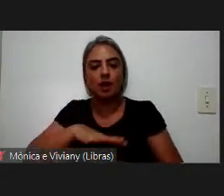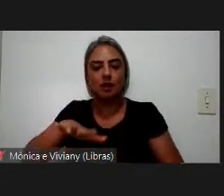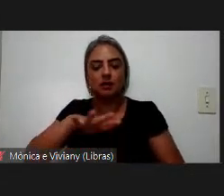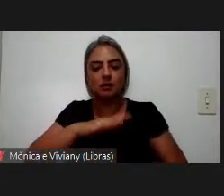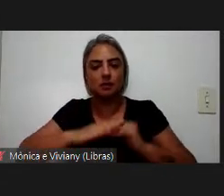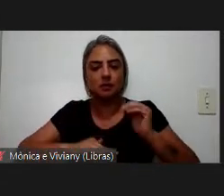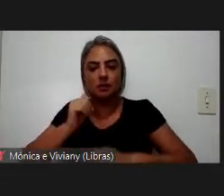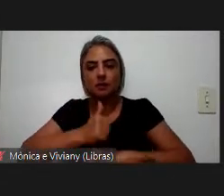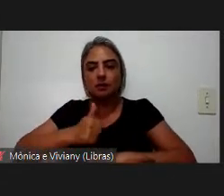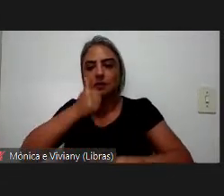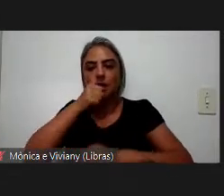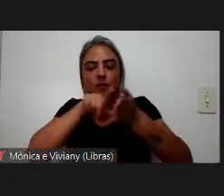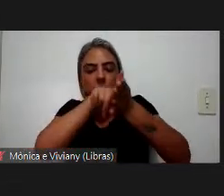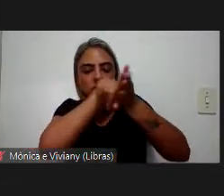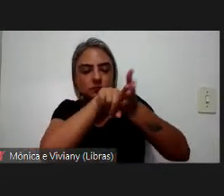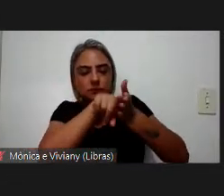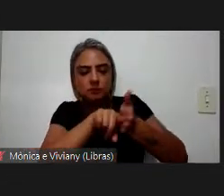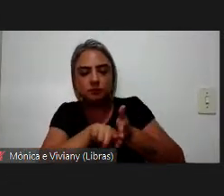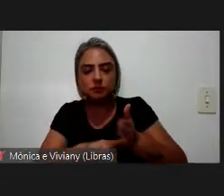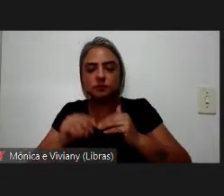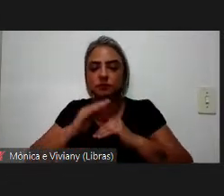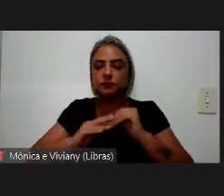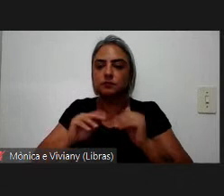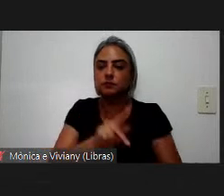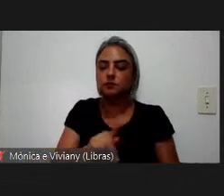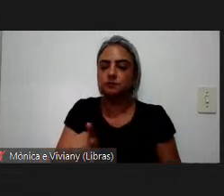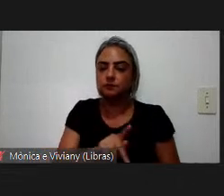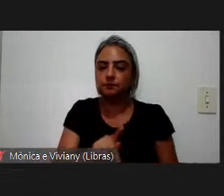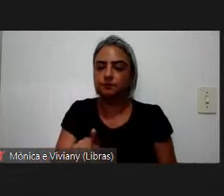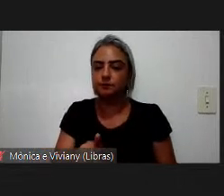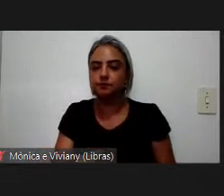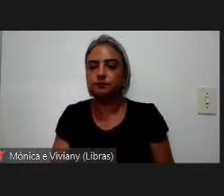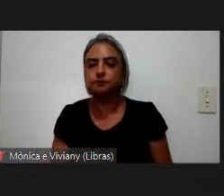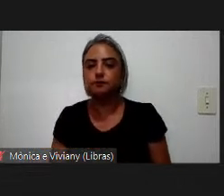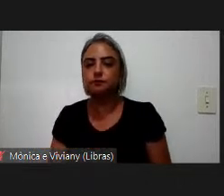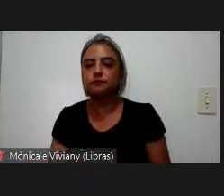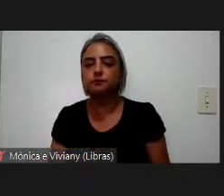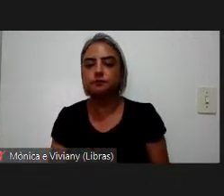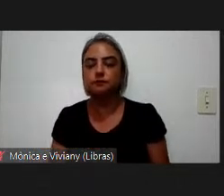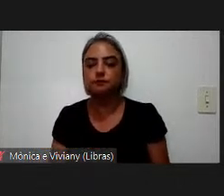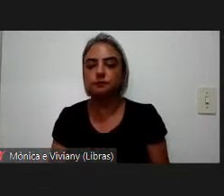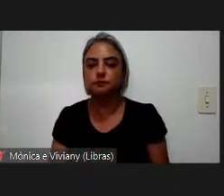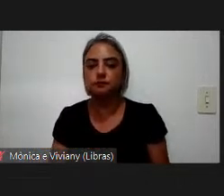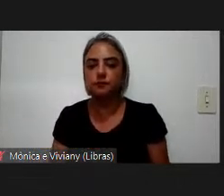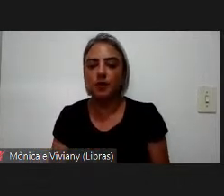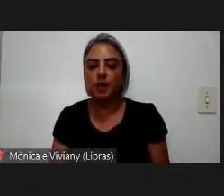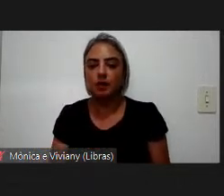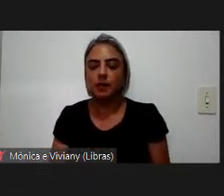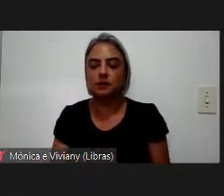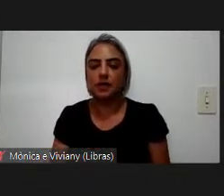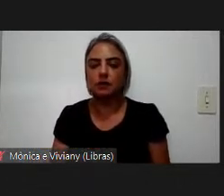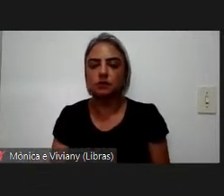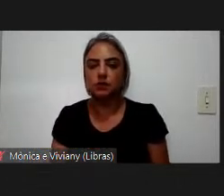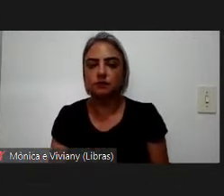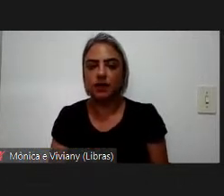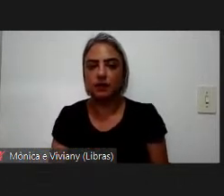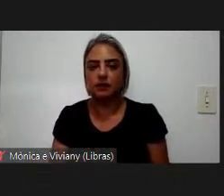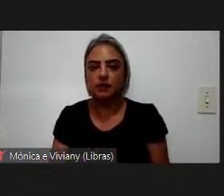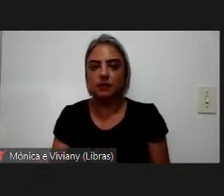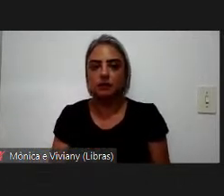societies, representative of the professional, researchers and professors.